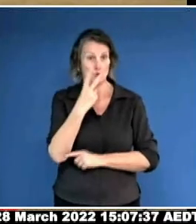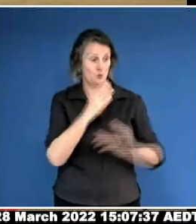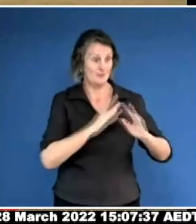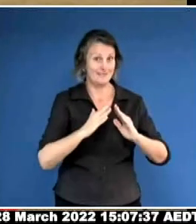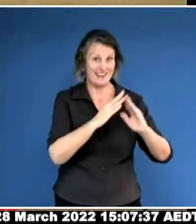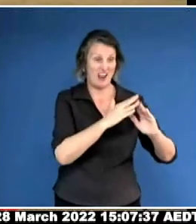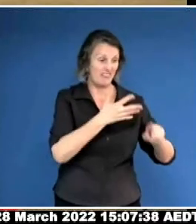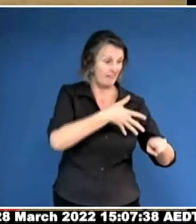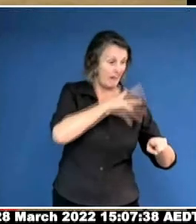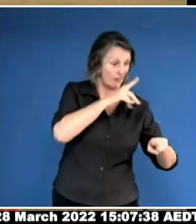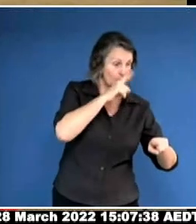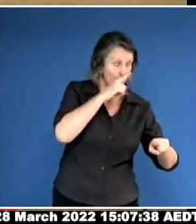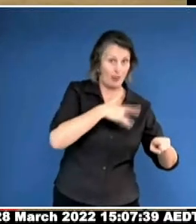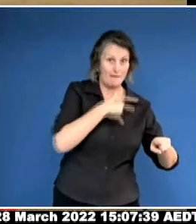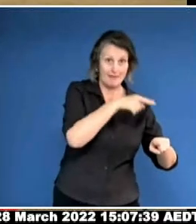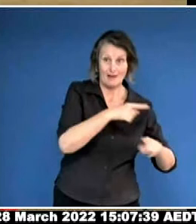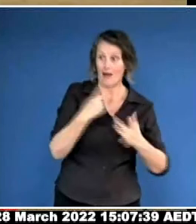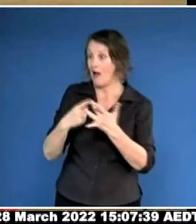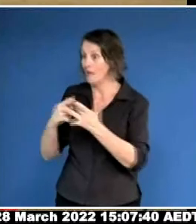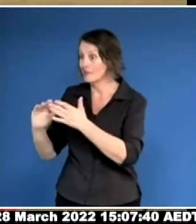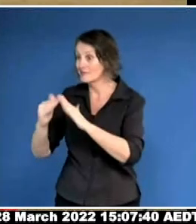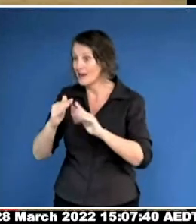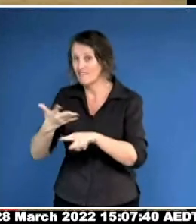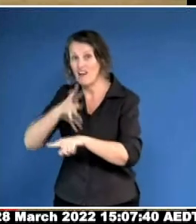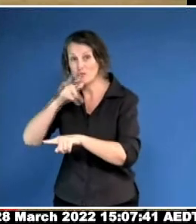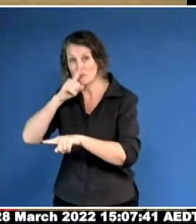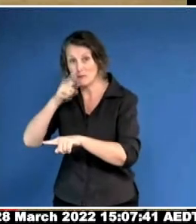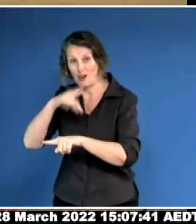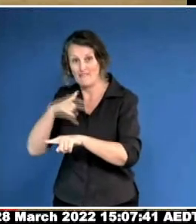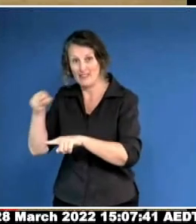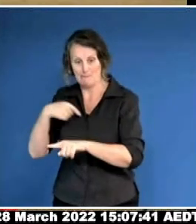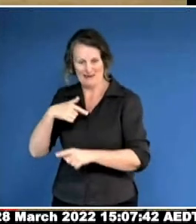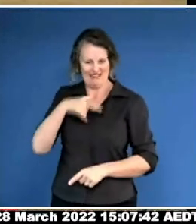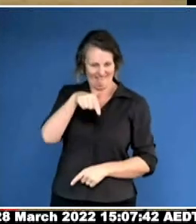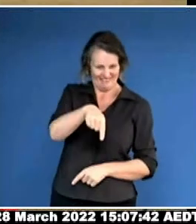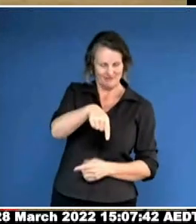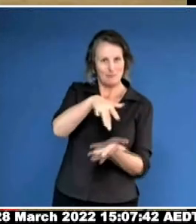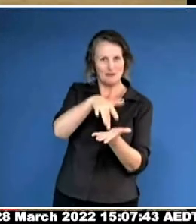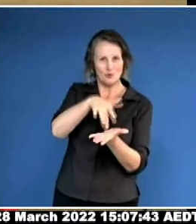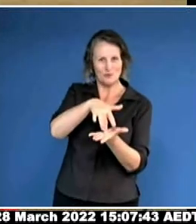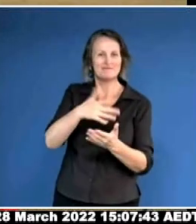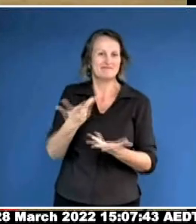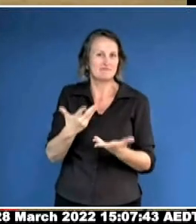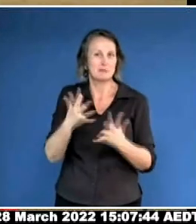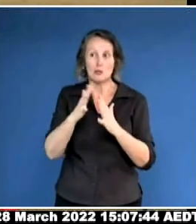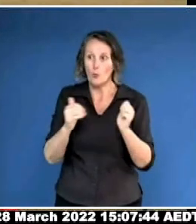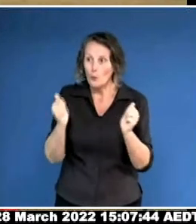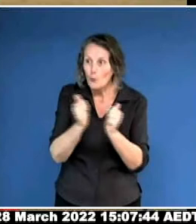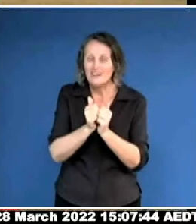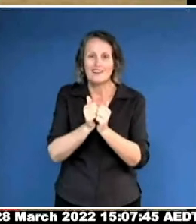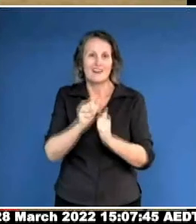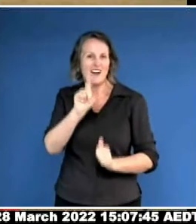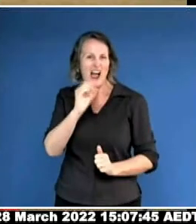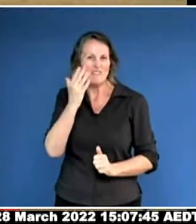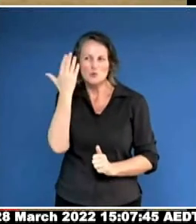more than 500 people. Opportunities for socialising with friends after school and on weekends were very limited due